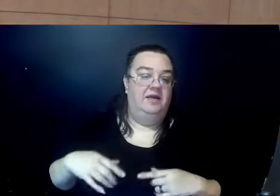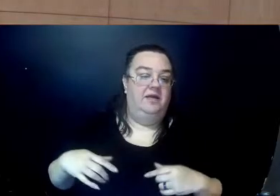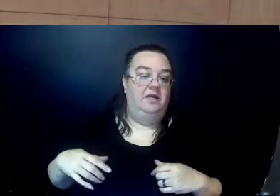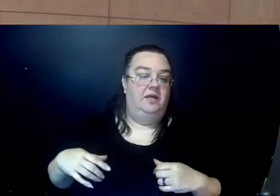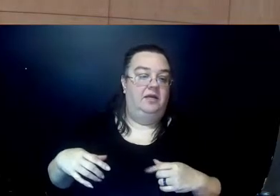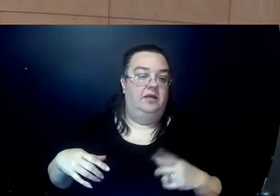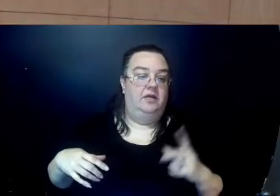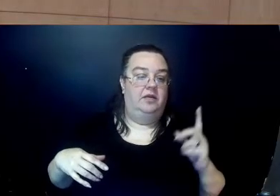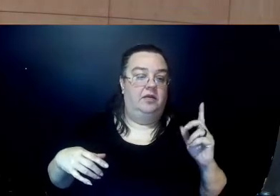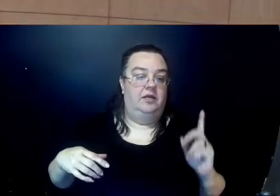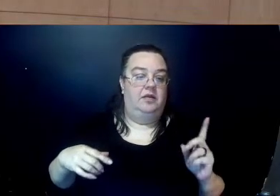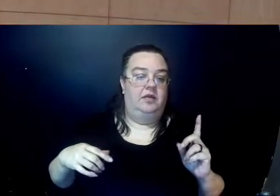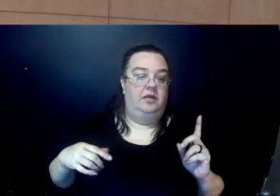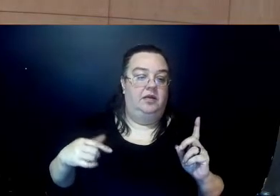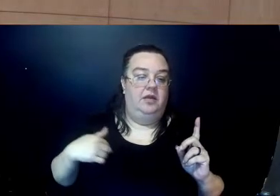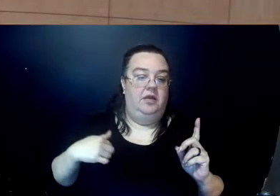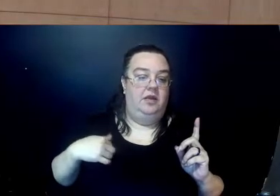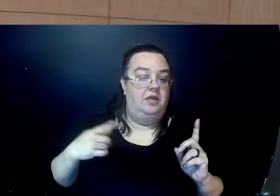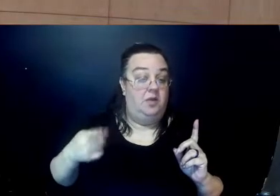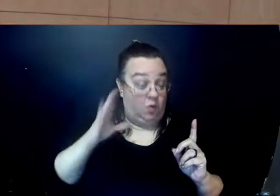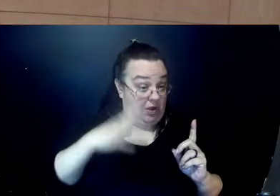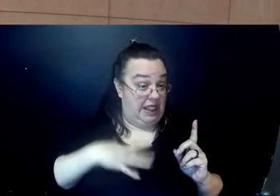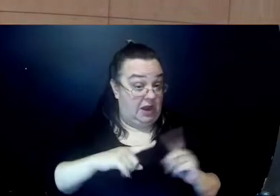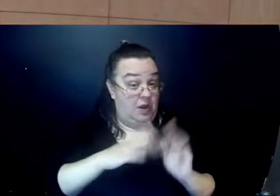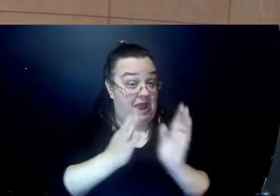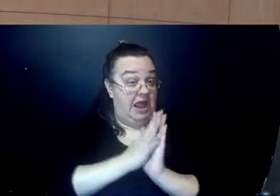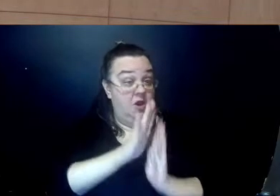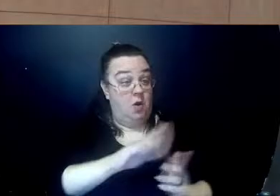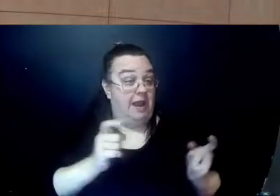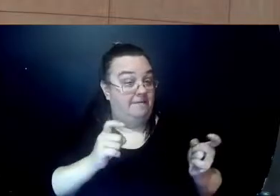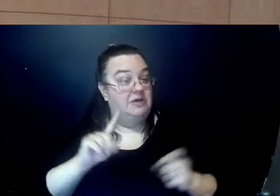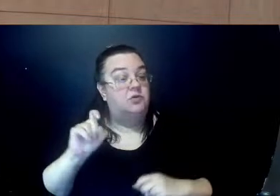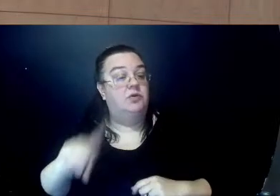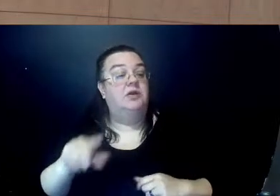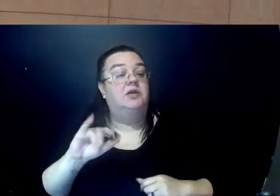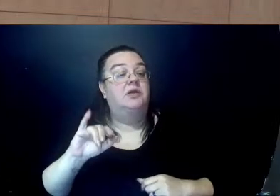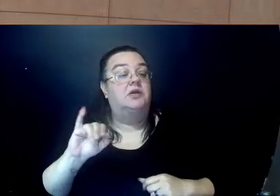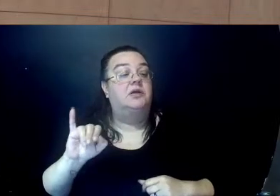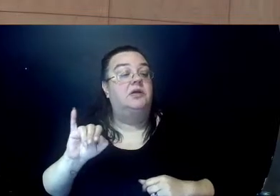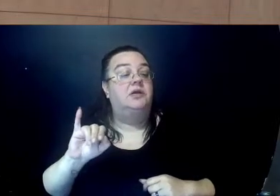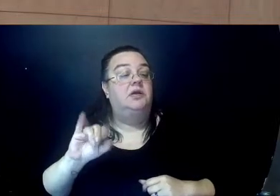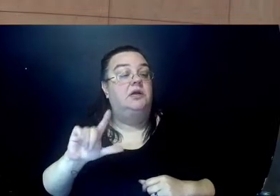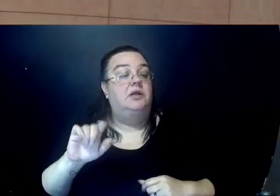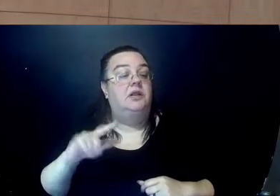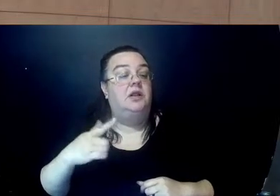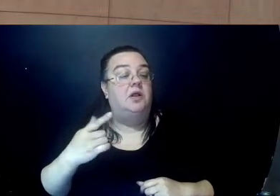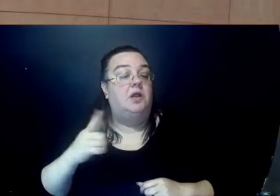administrative question. Would you like to ask your administrative question? Yeah, so the other